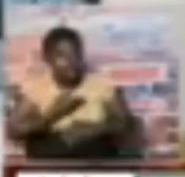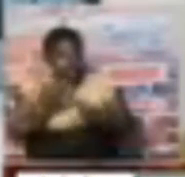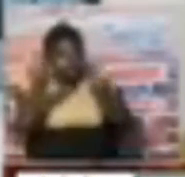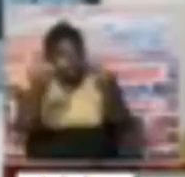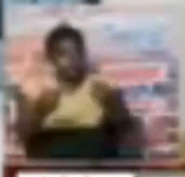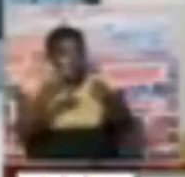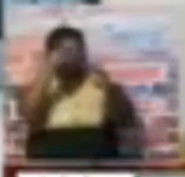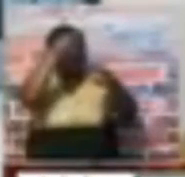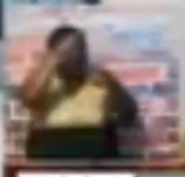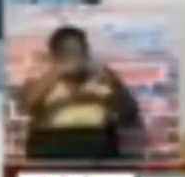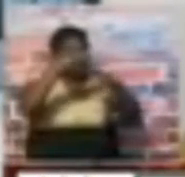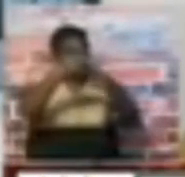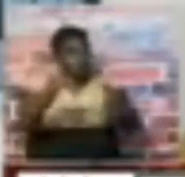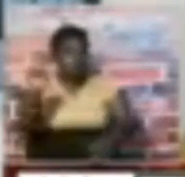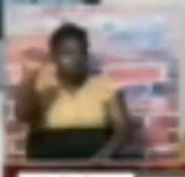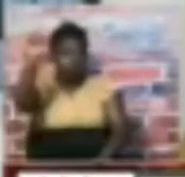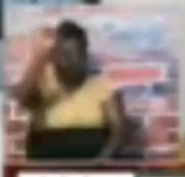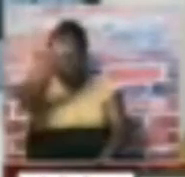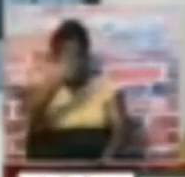Airtel,